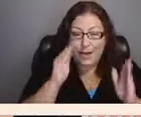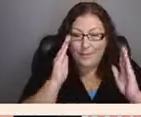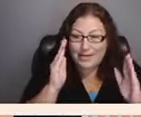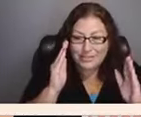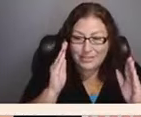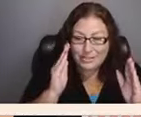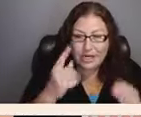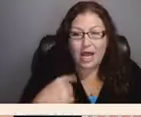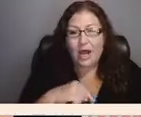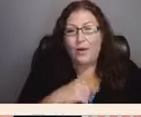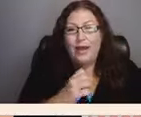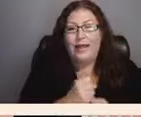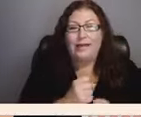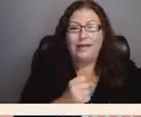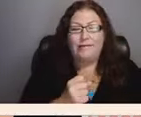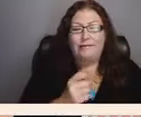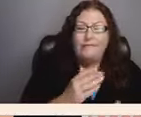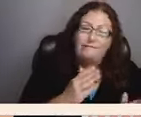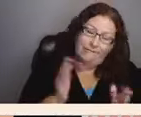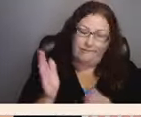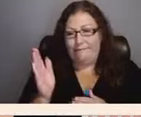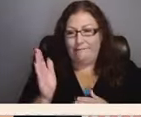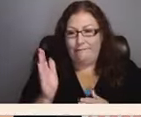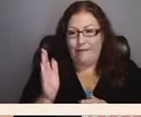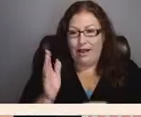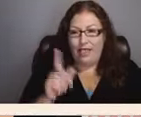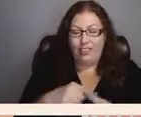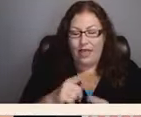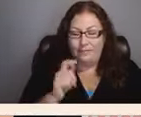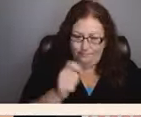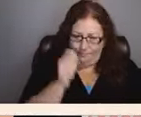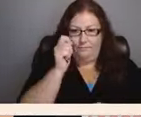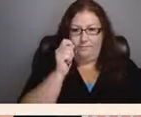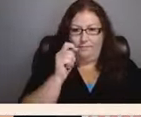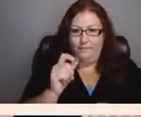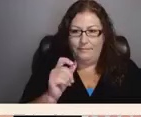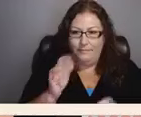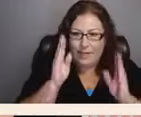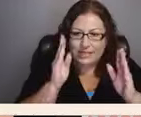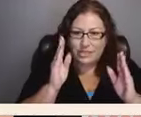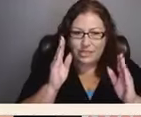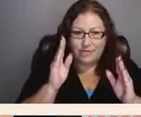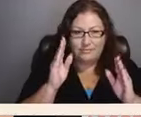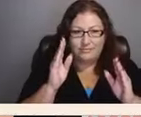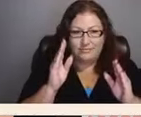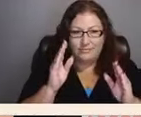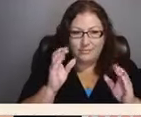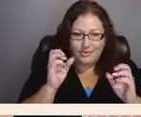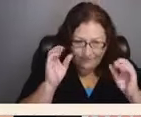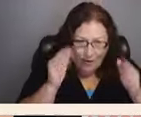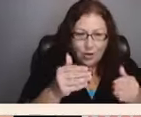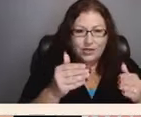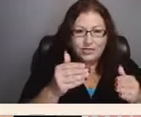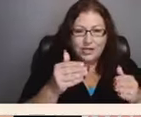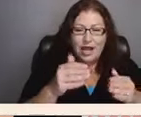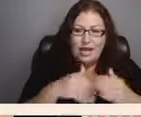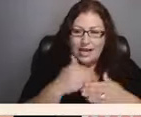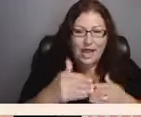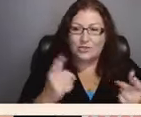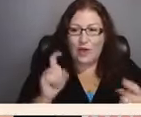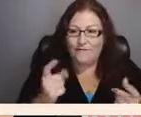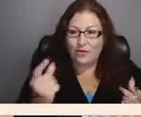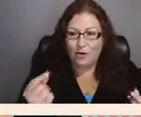get hit over the head. We get woken up. Pay attention, get back on board. What is it next we have to do? This falling